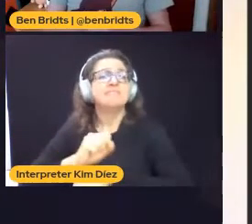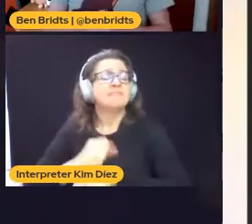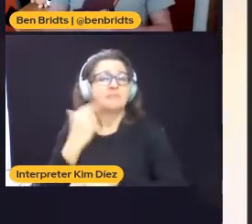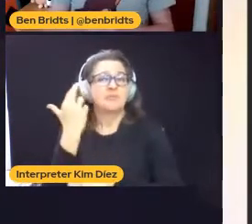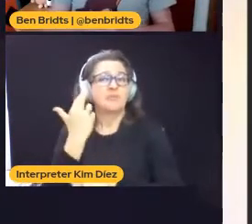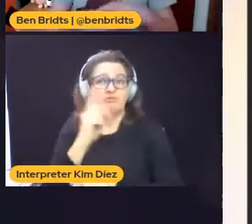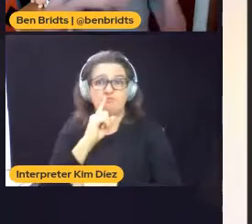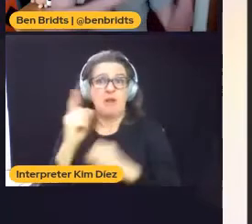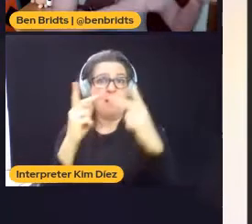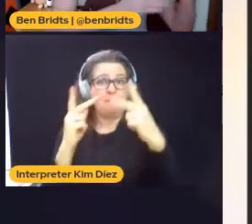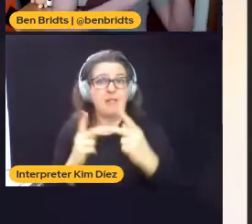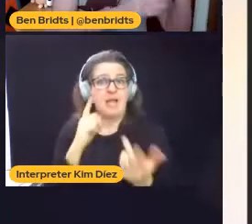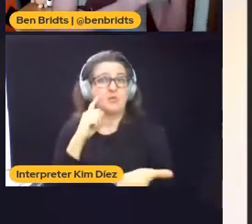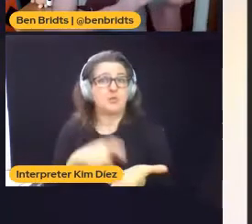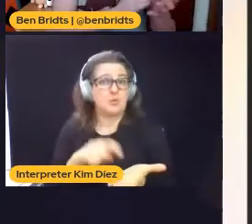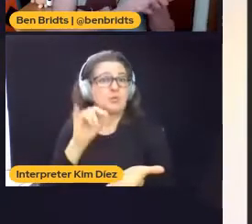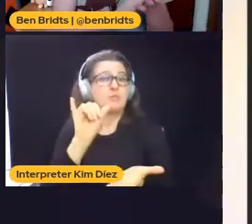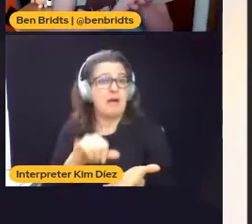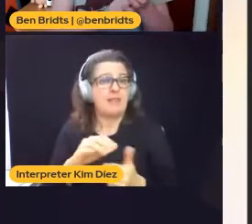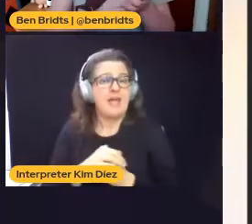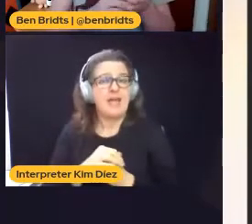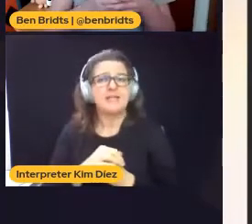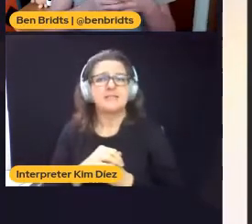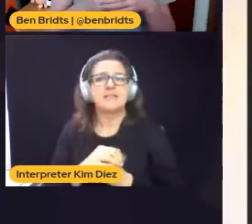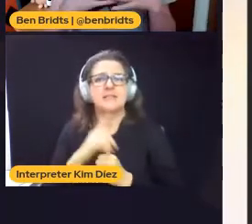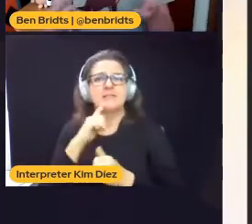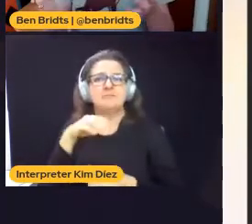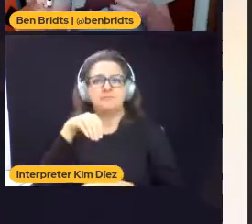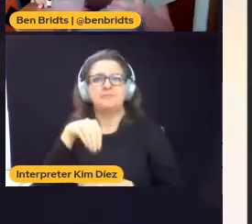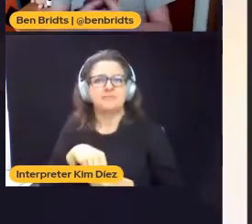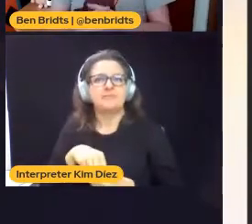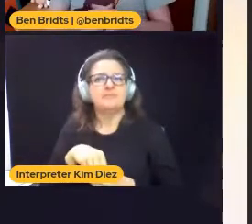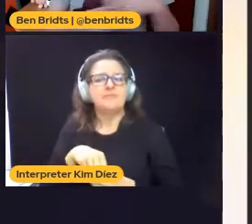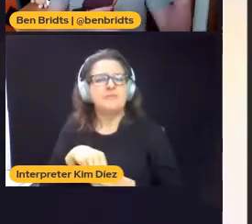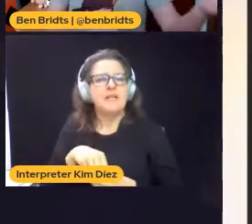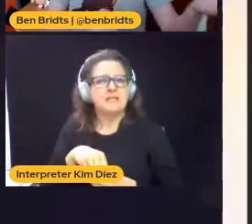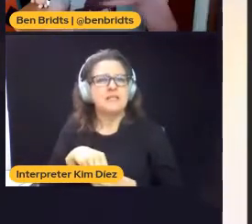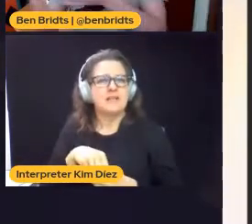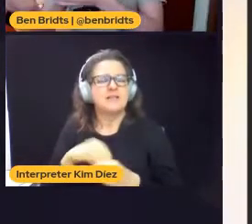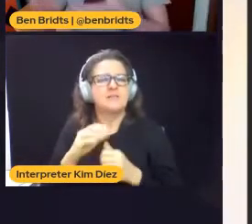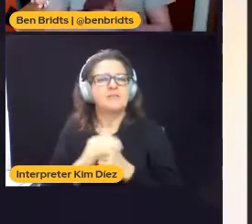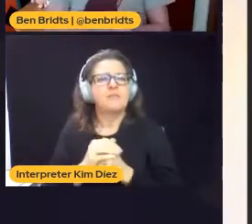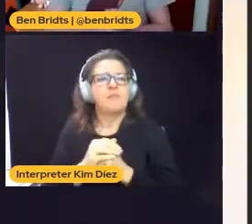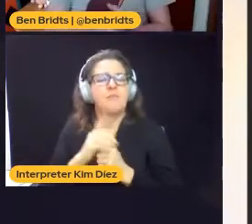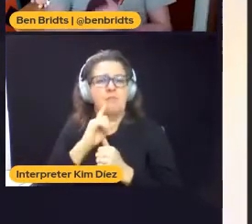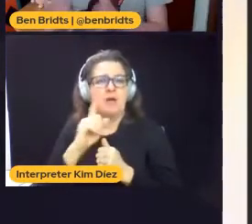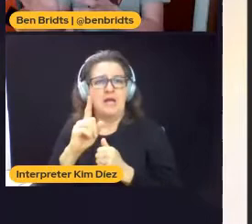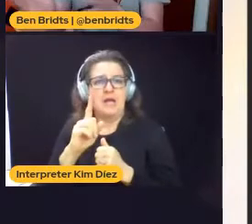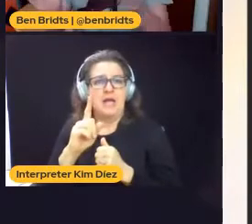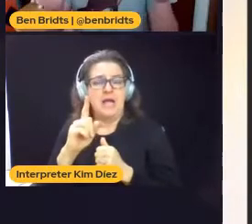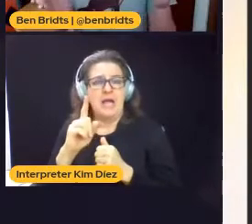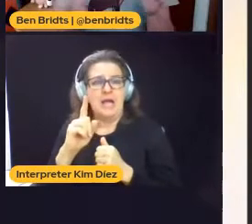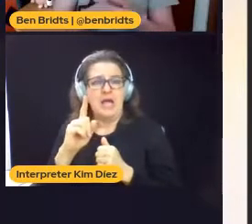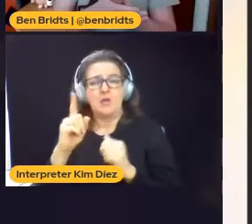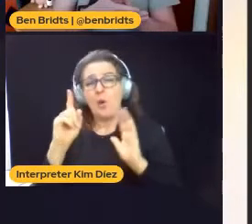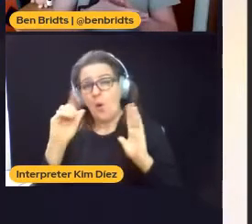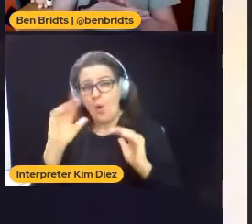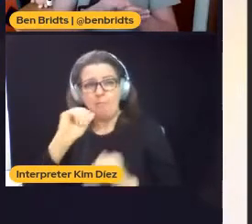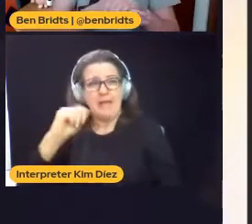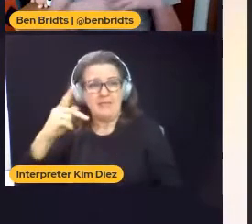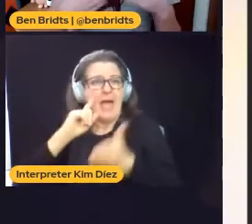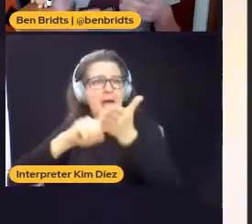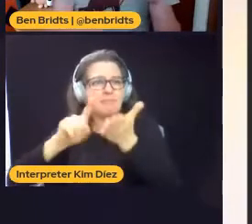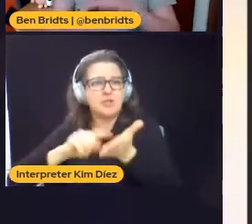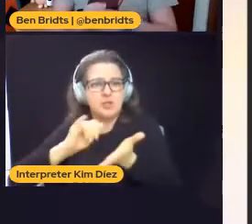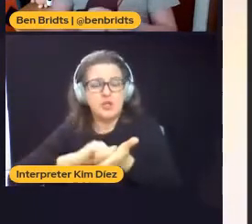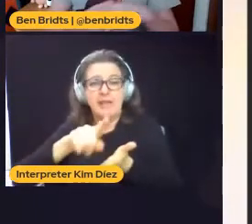this is in the CloudFormation change sets. And that's hoping that we're actually checking that, which was the case in this story.